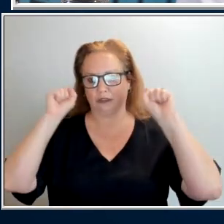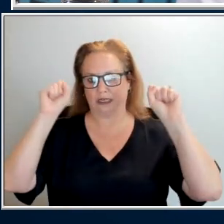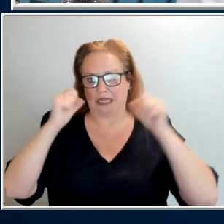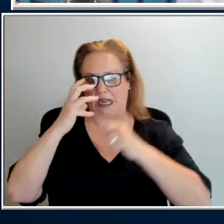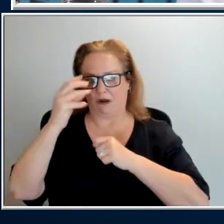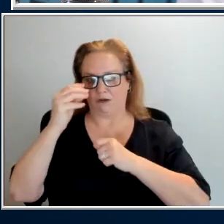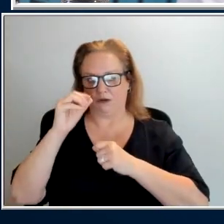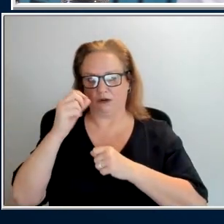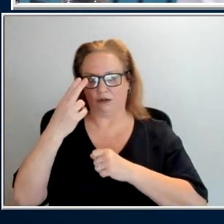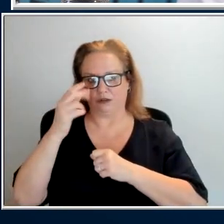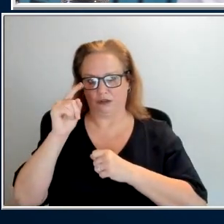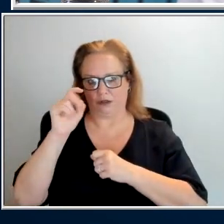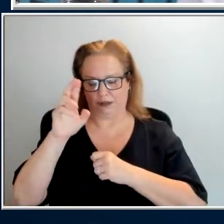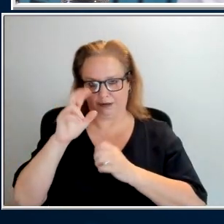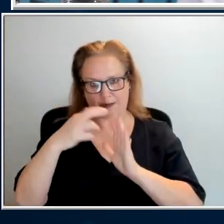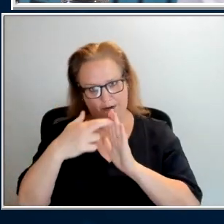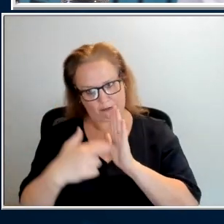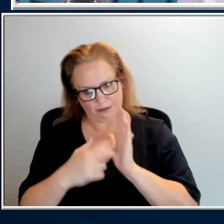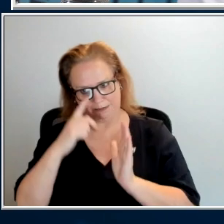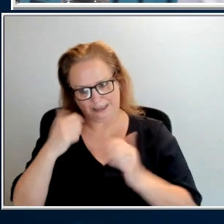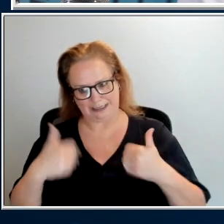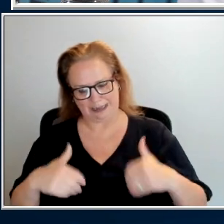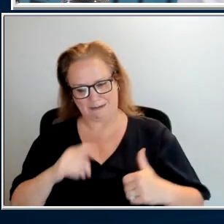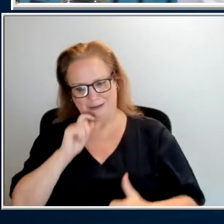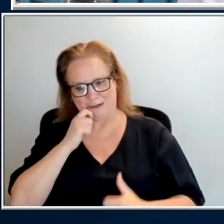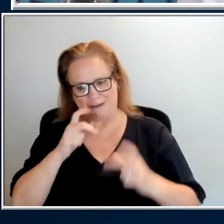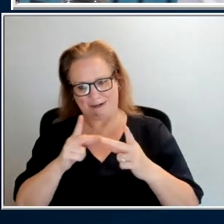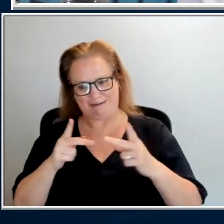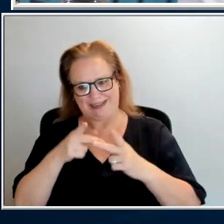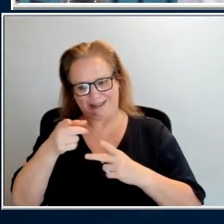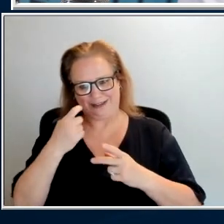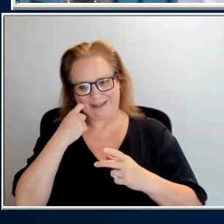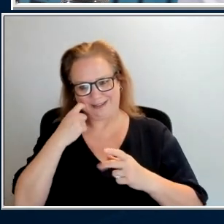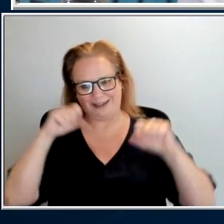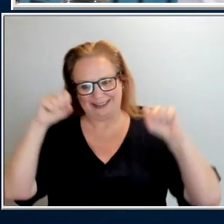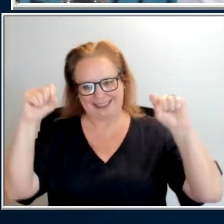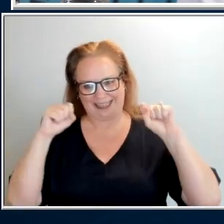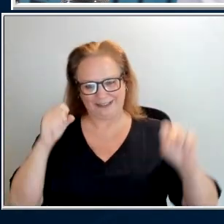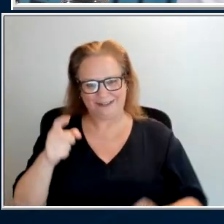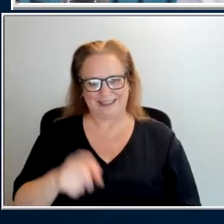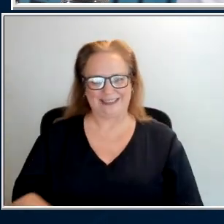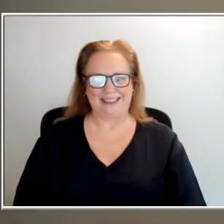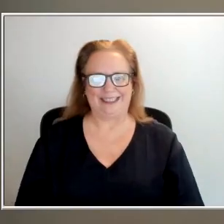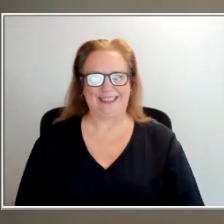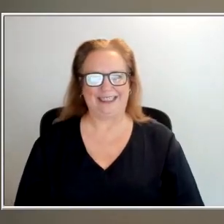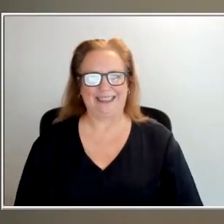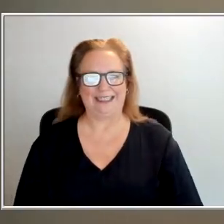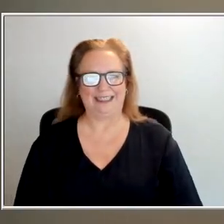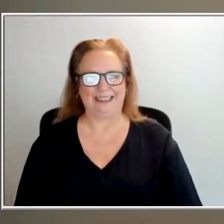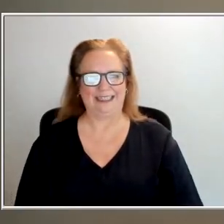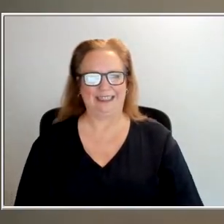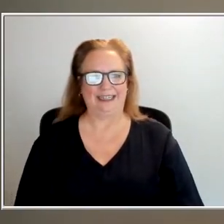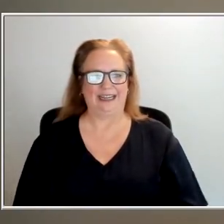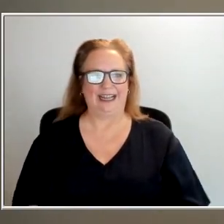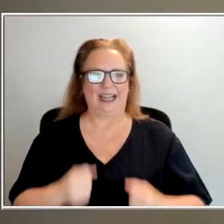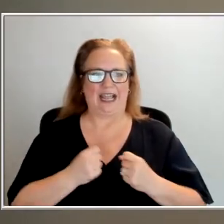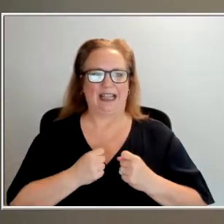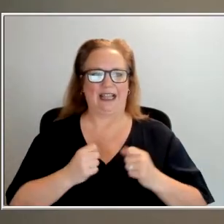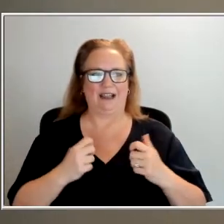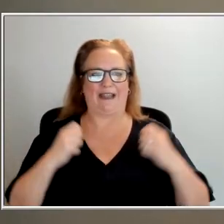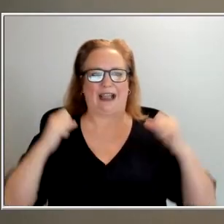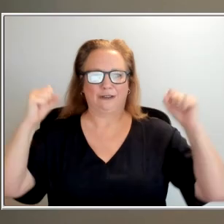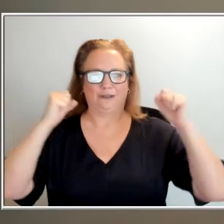shelter, is that part of the guideline? Because that was a pretty cool looking spot to exercise. So I'm a huge fan of exercising